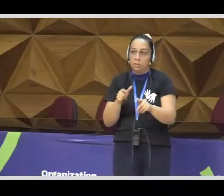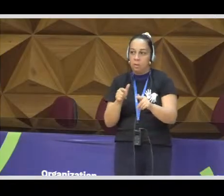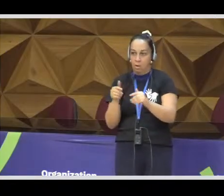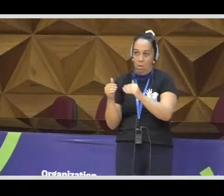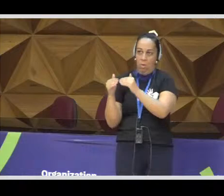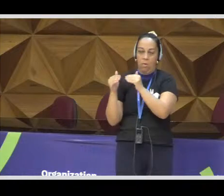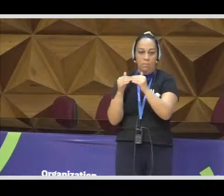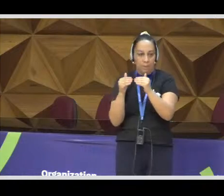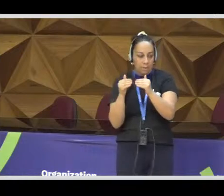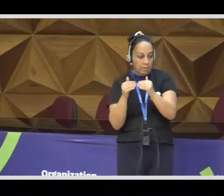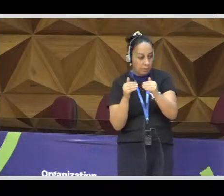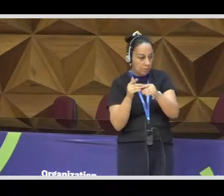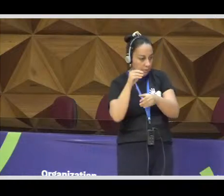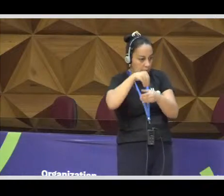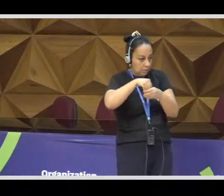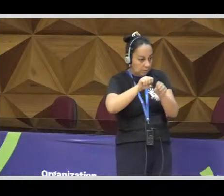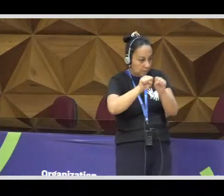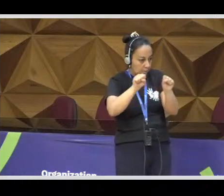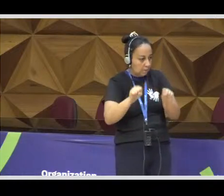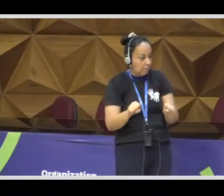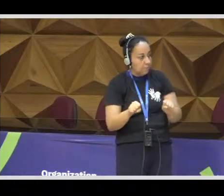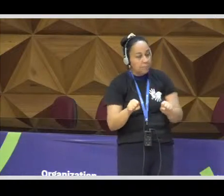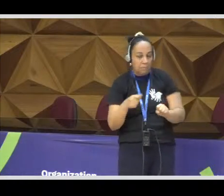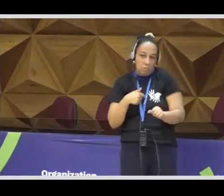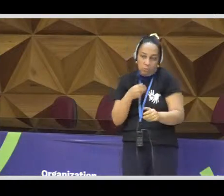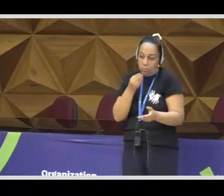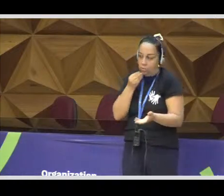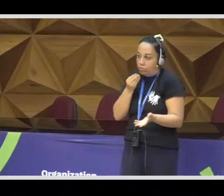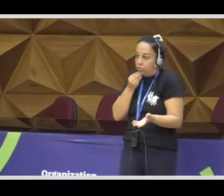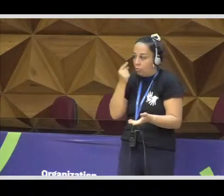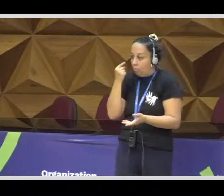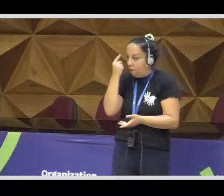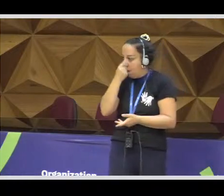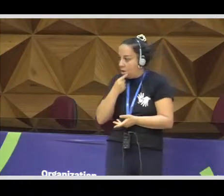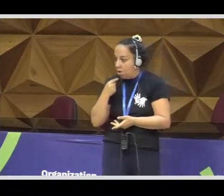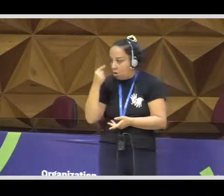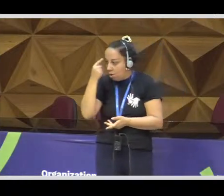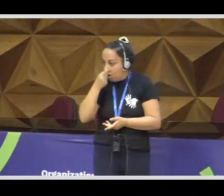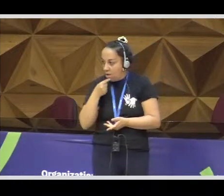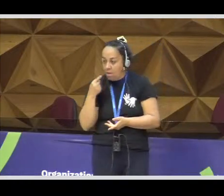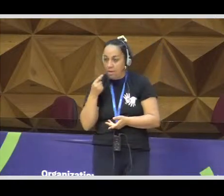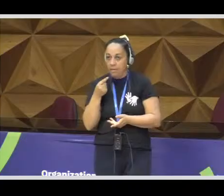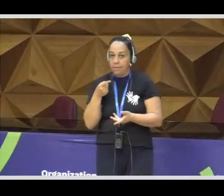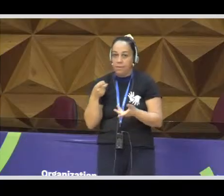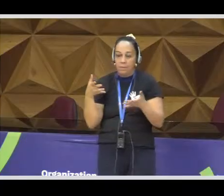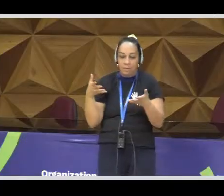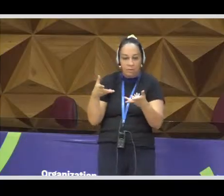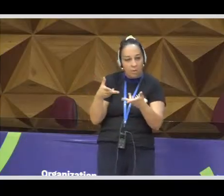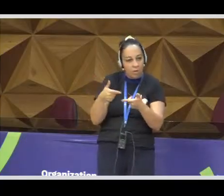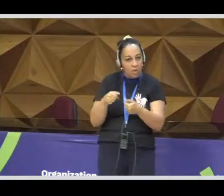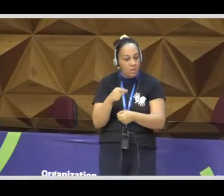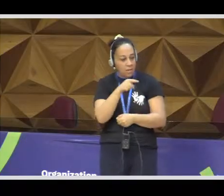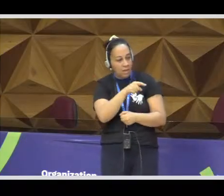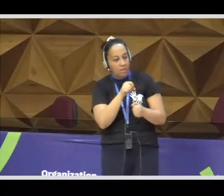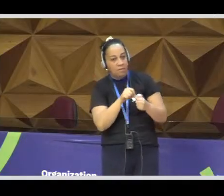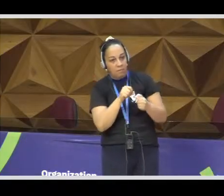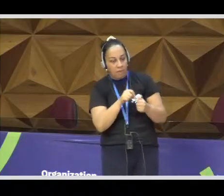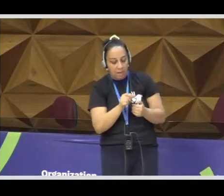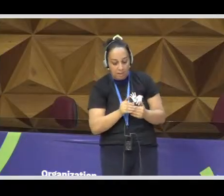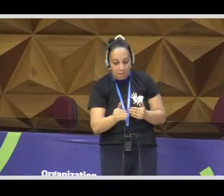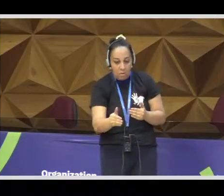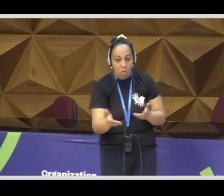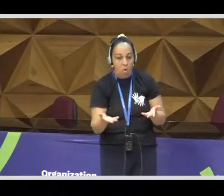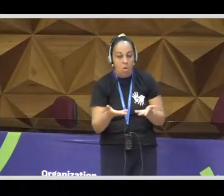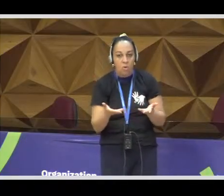I couldn't speak 1 hour about all the things, the nice things he has done. And even more recently, he has a series of